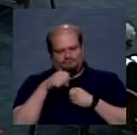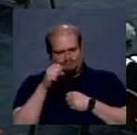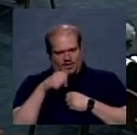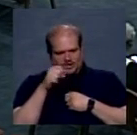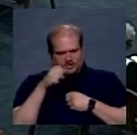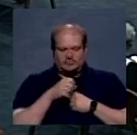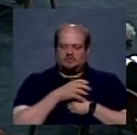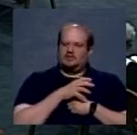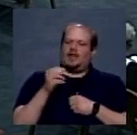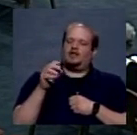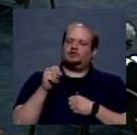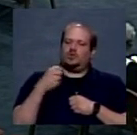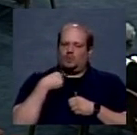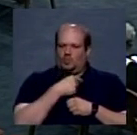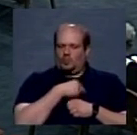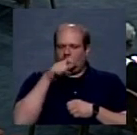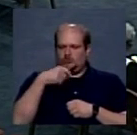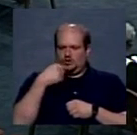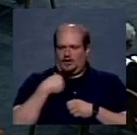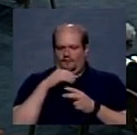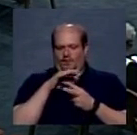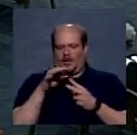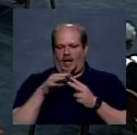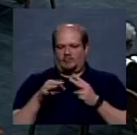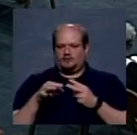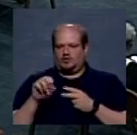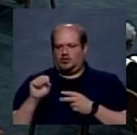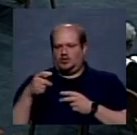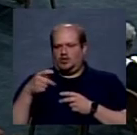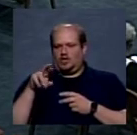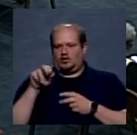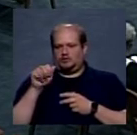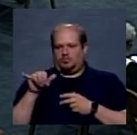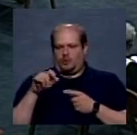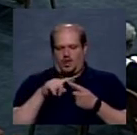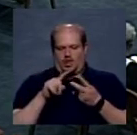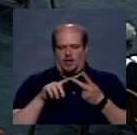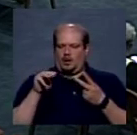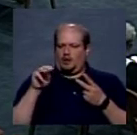Pretty much. And so we ought to have the option to spray or mow.